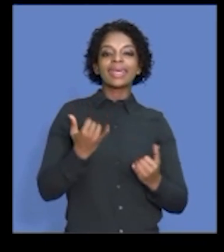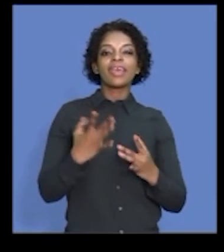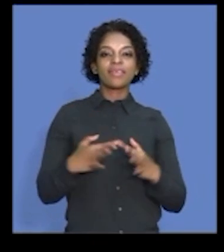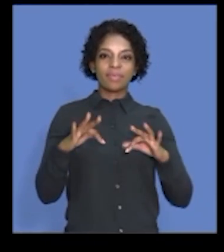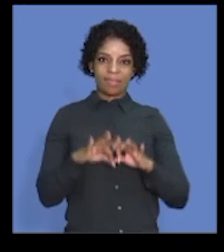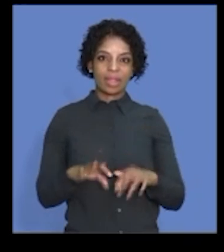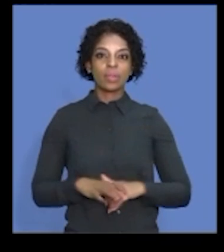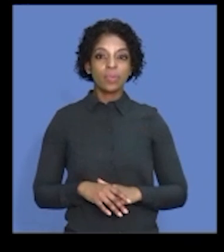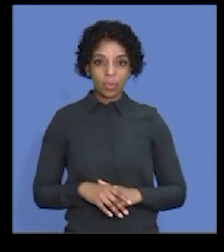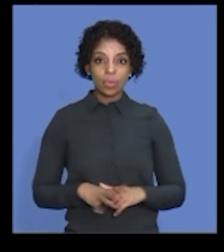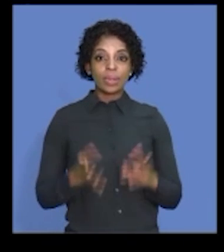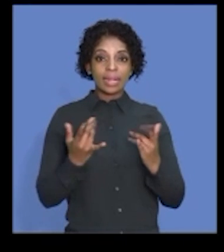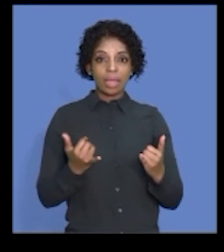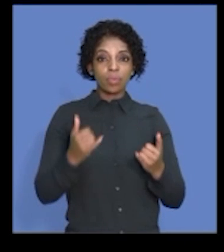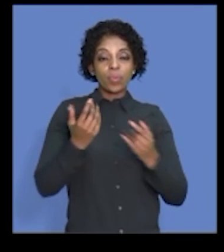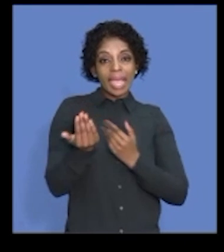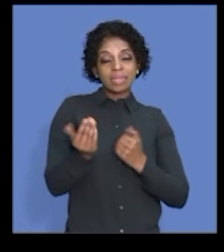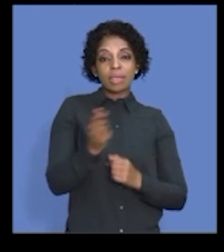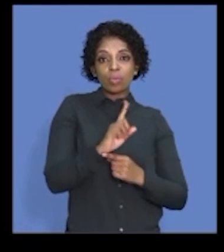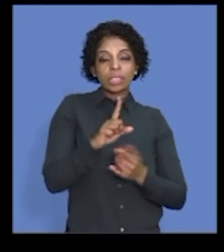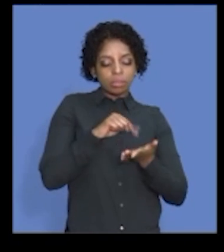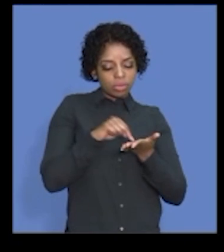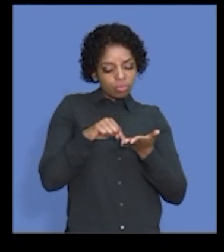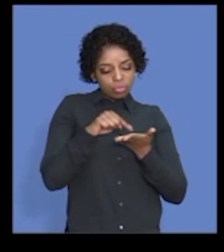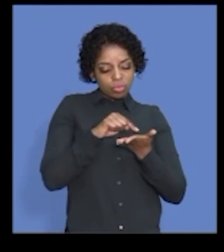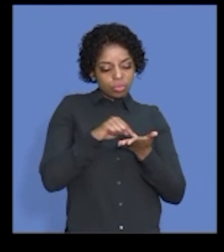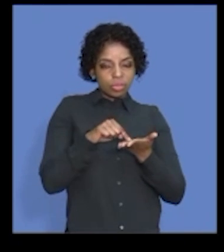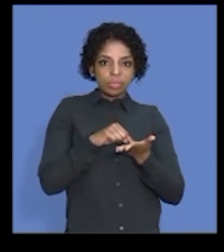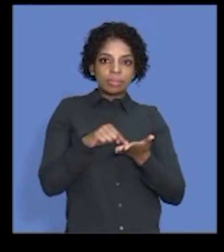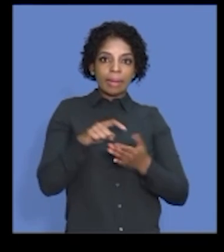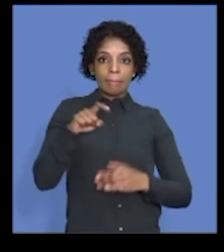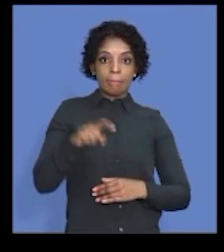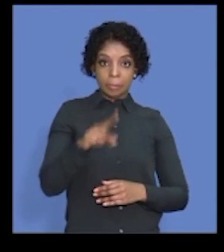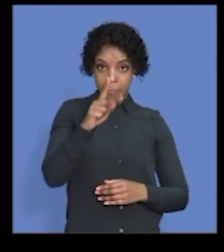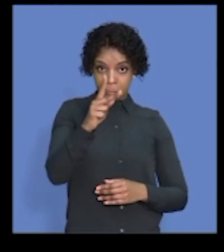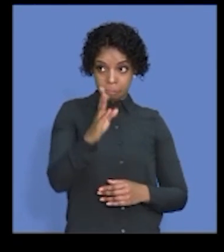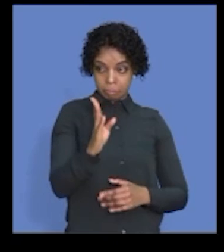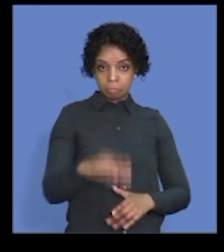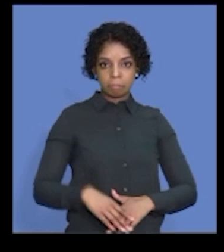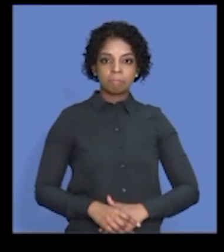to work out that note, the investing activities. Watch.